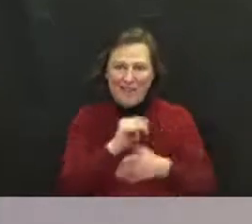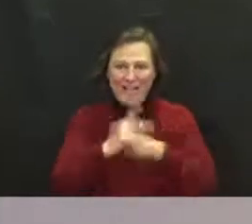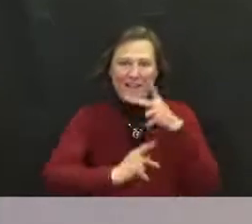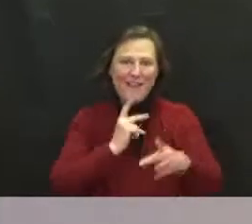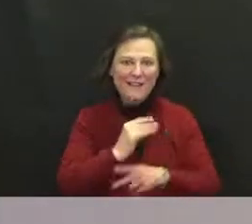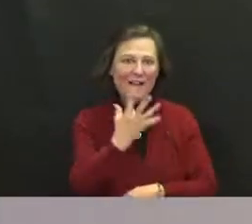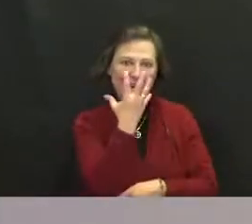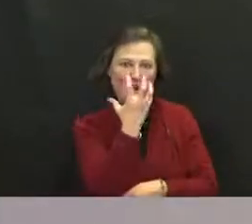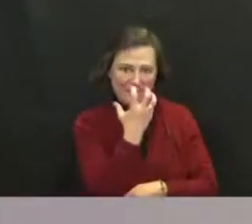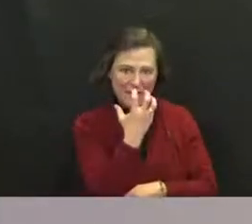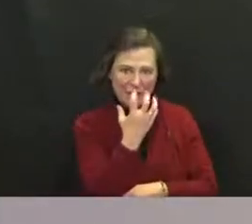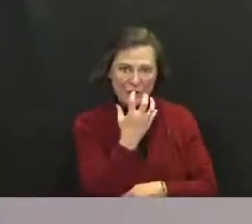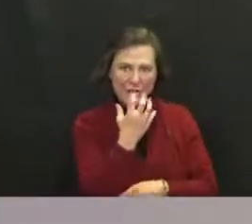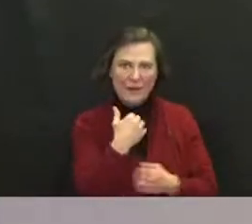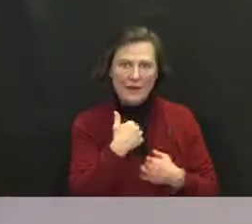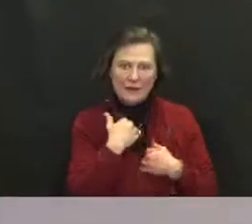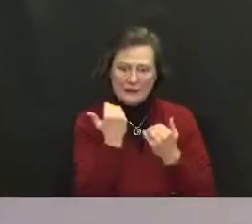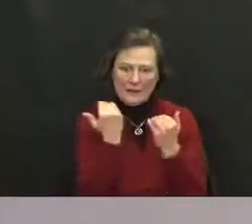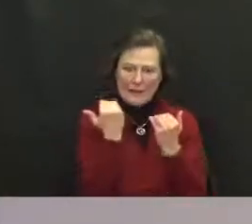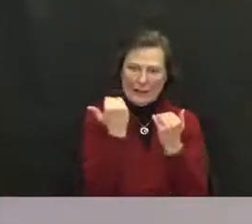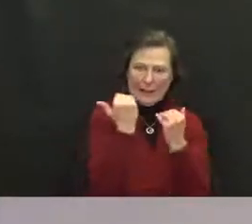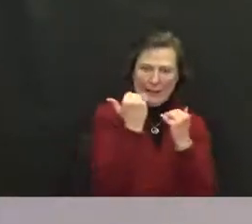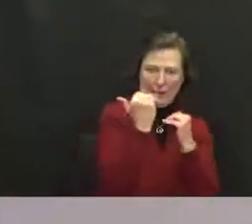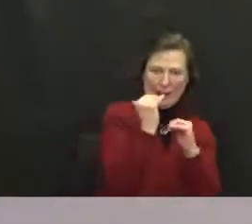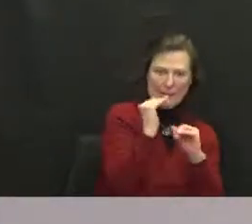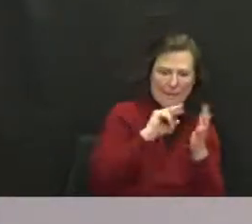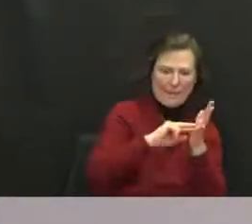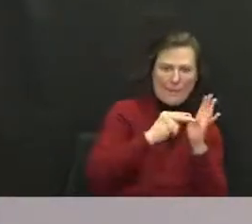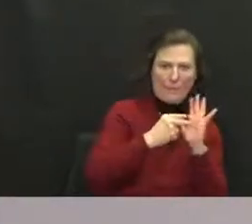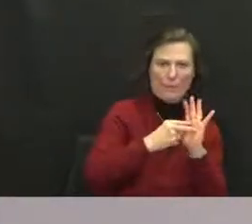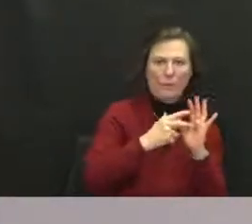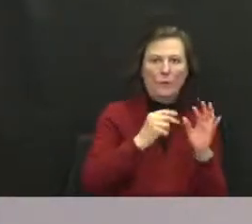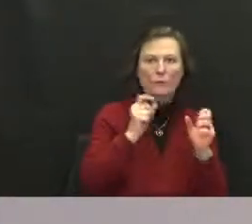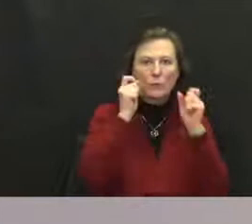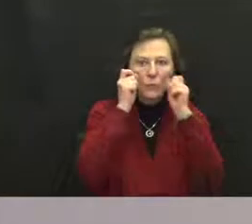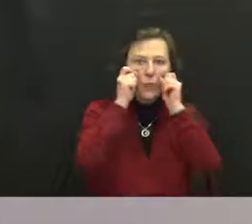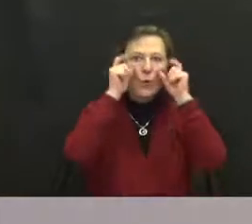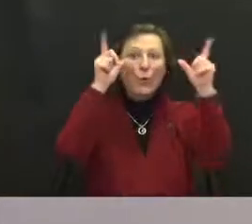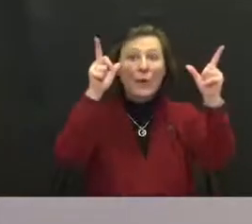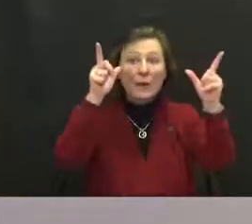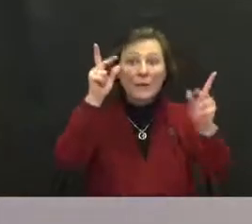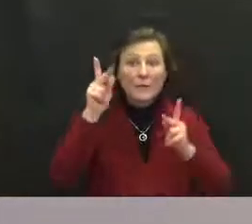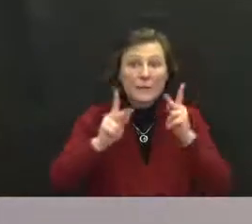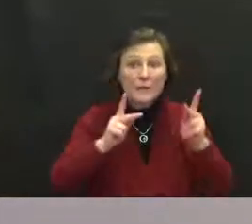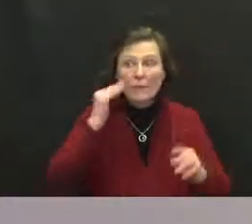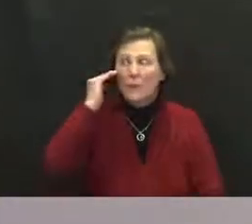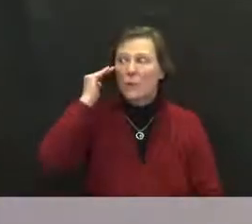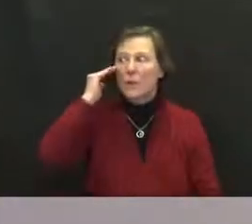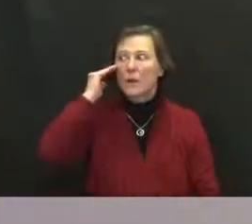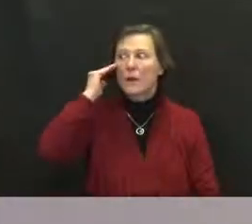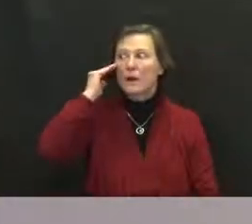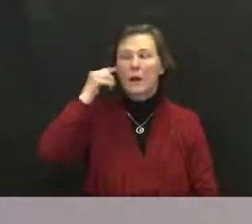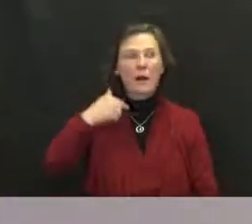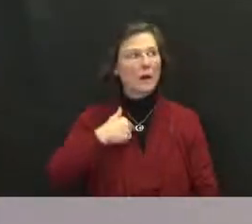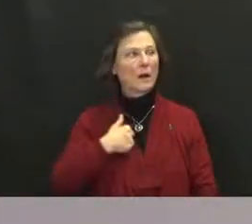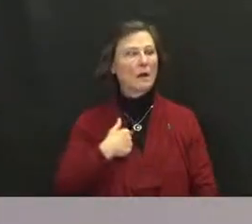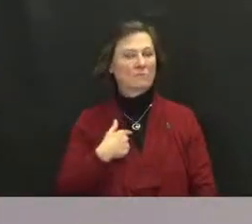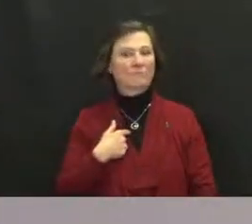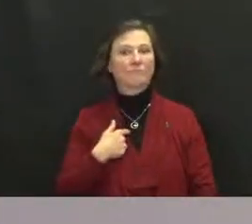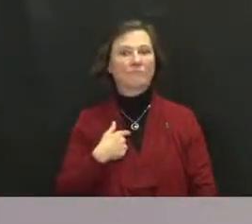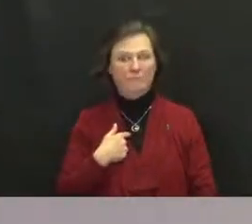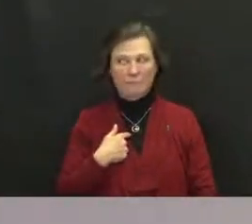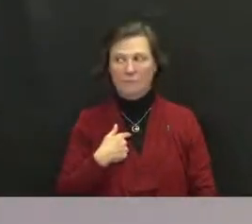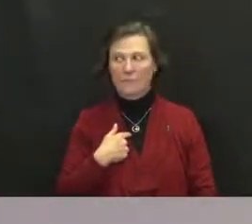a particular limited purpose to awaken people to awareness of their indifference,